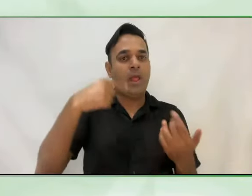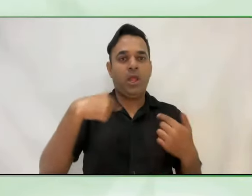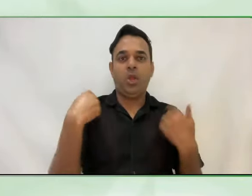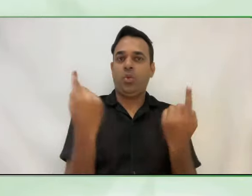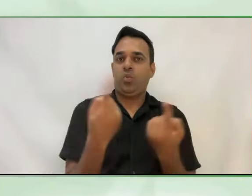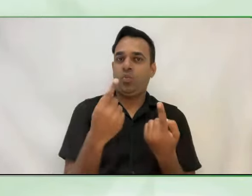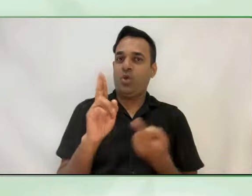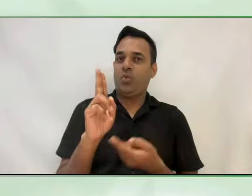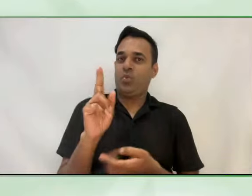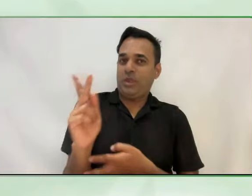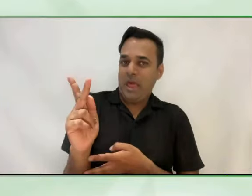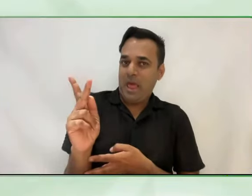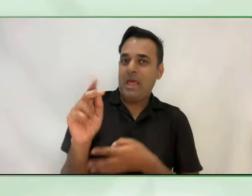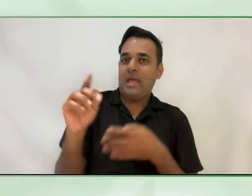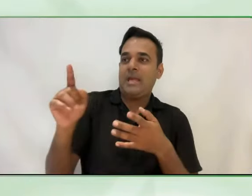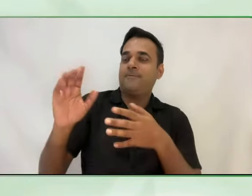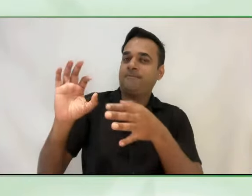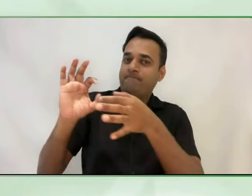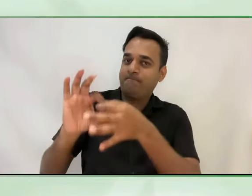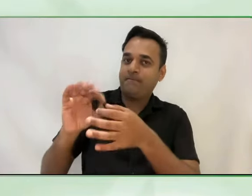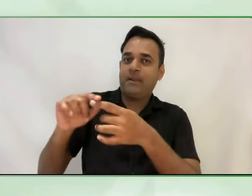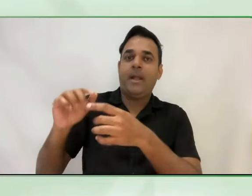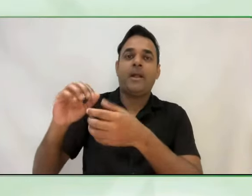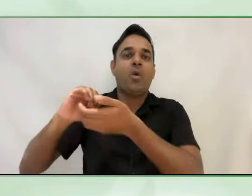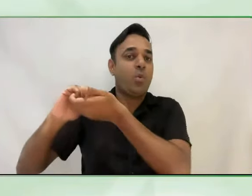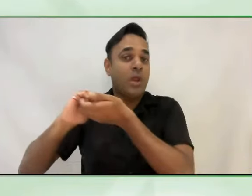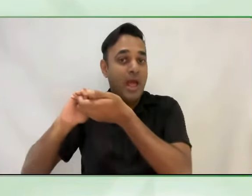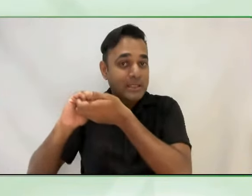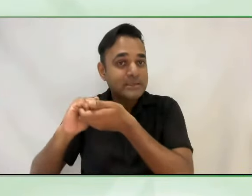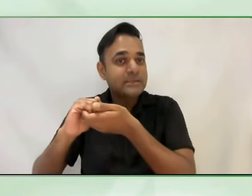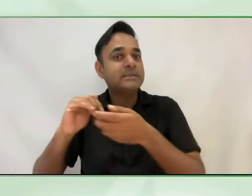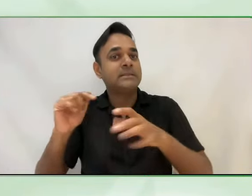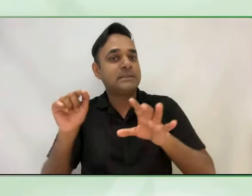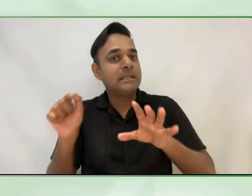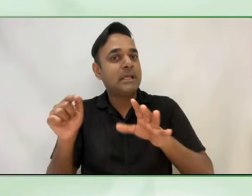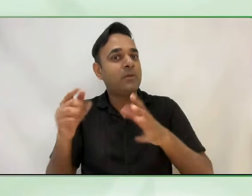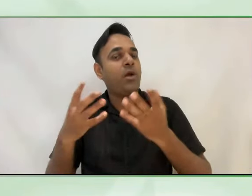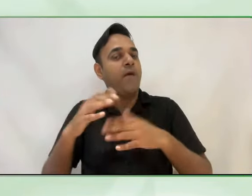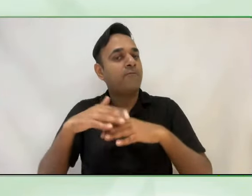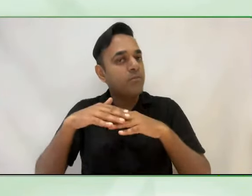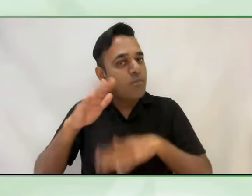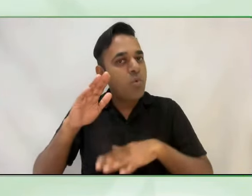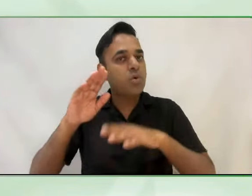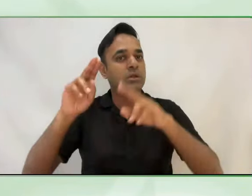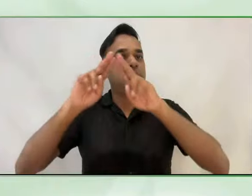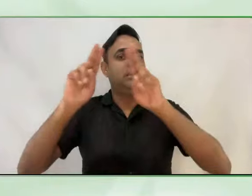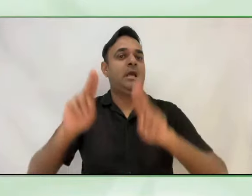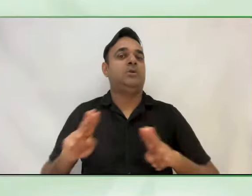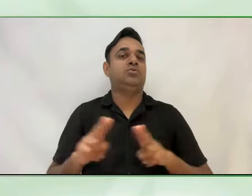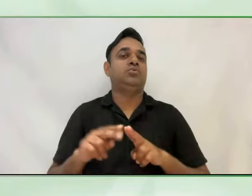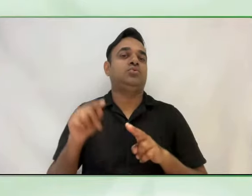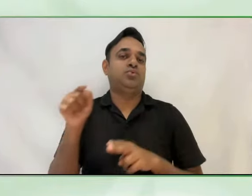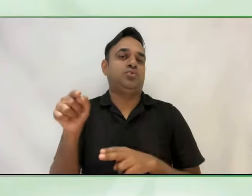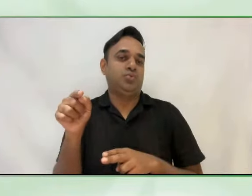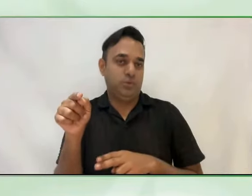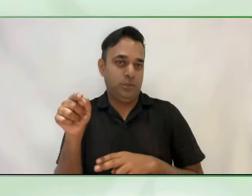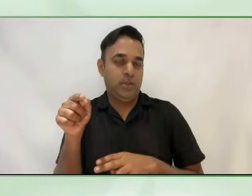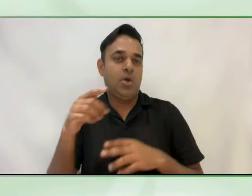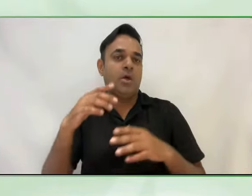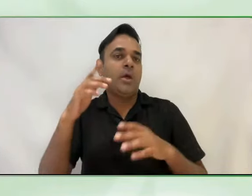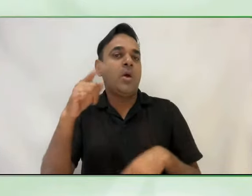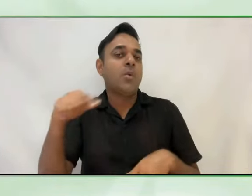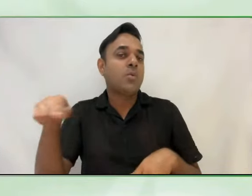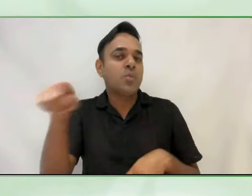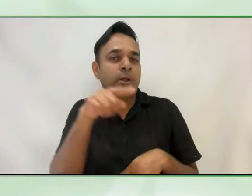The fact that a third of our staff are autistic, the fact that we've got lots of research expertise